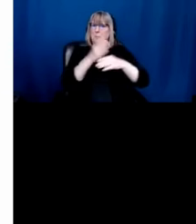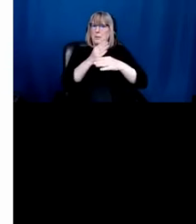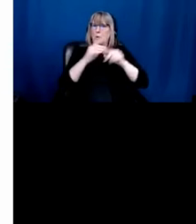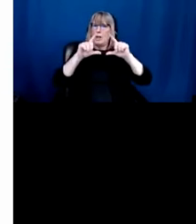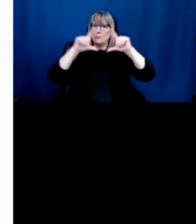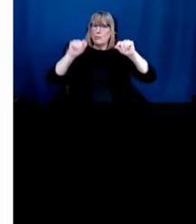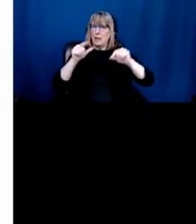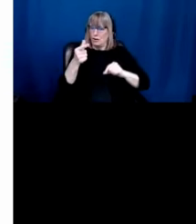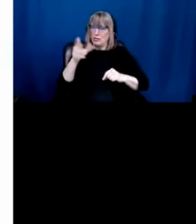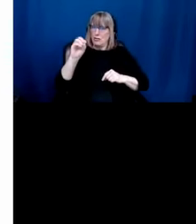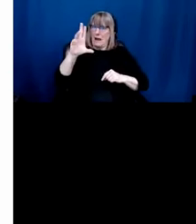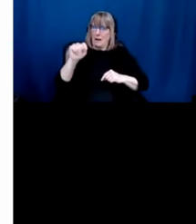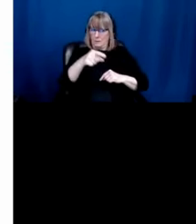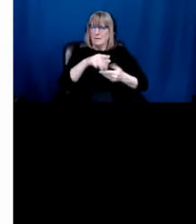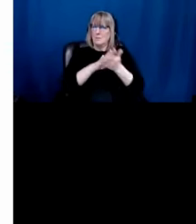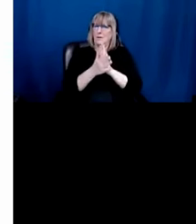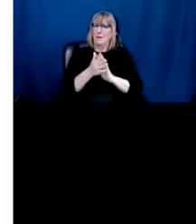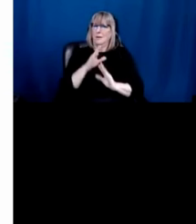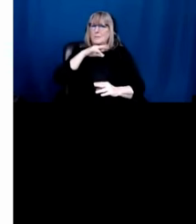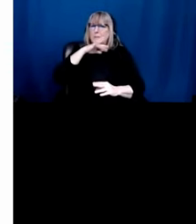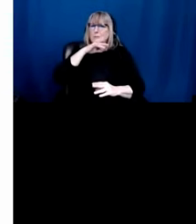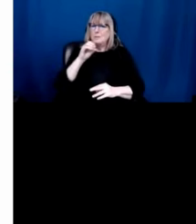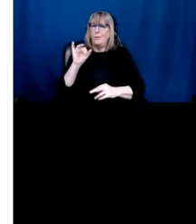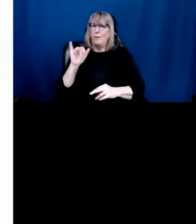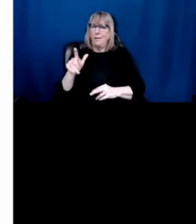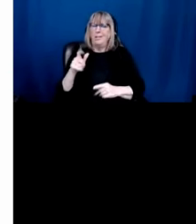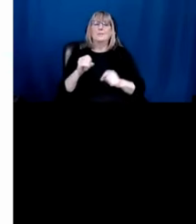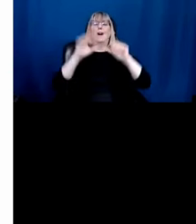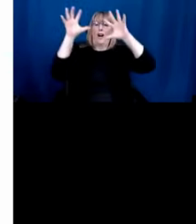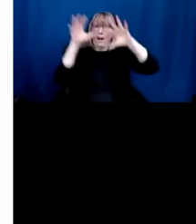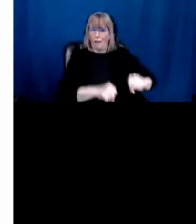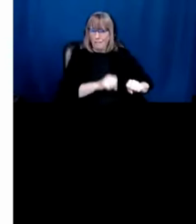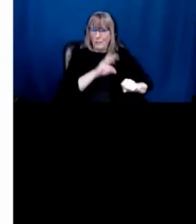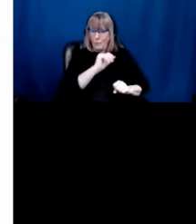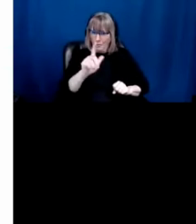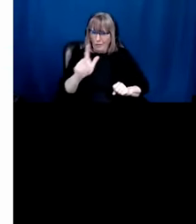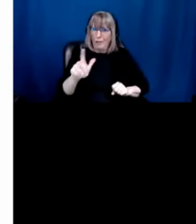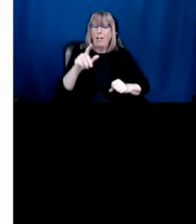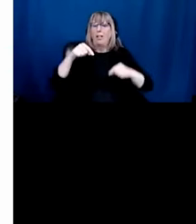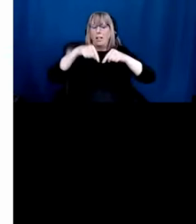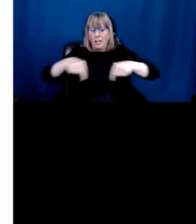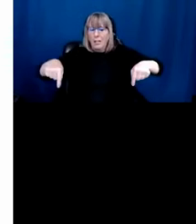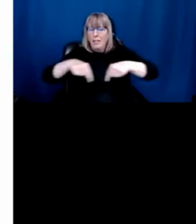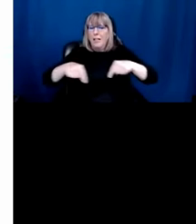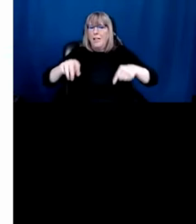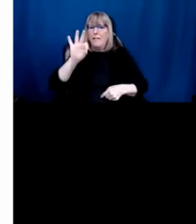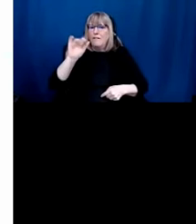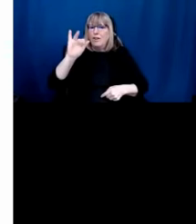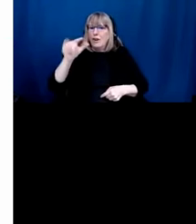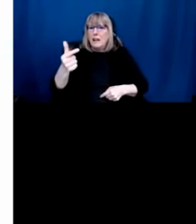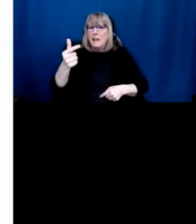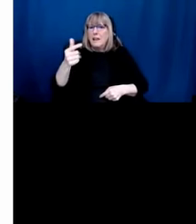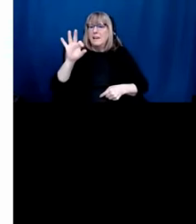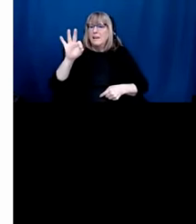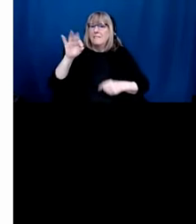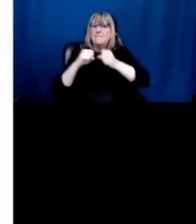descubrimos que el piso se había convertido en tierra. and then when we got down to the footing and the foundation, the footing was cracked. And